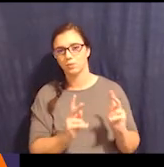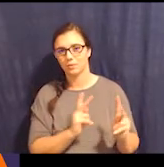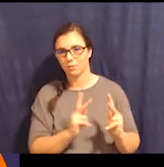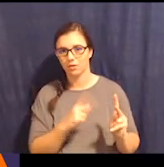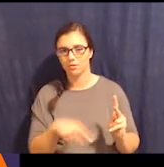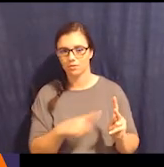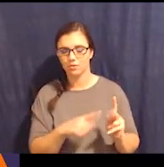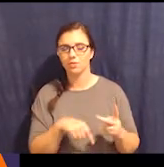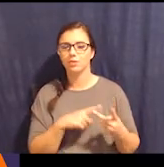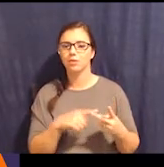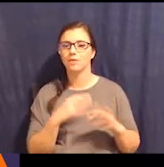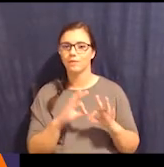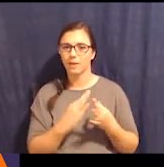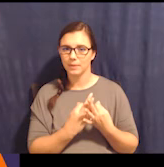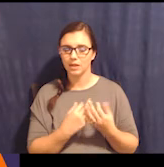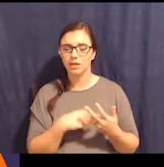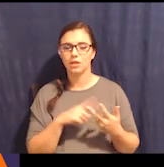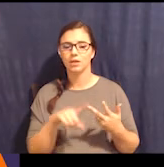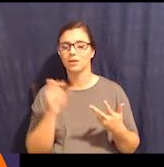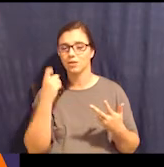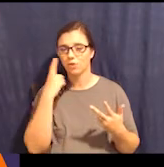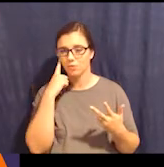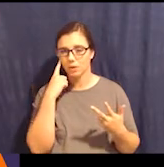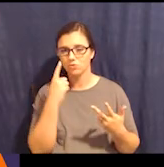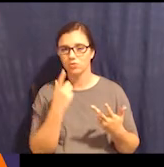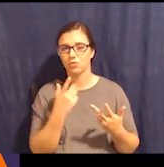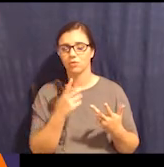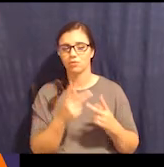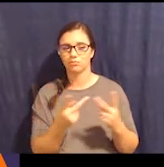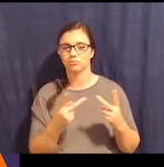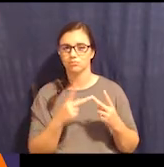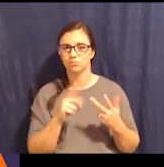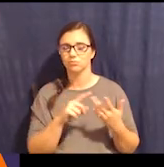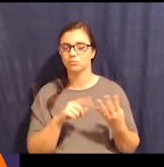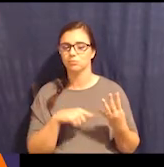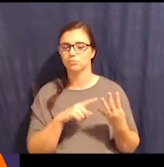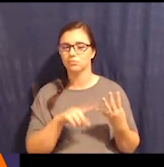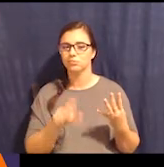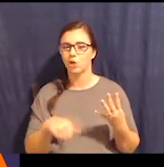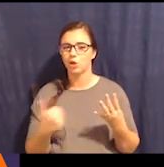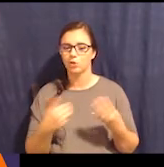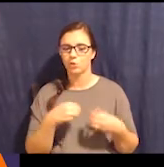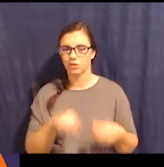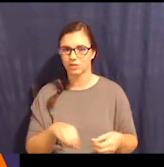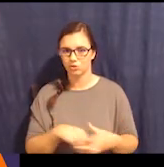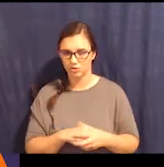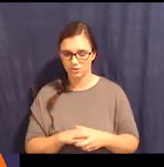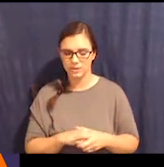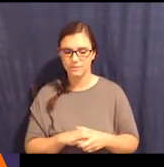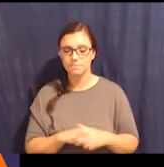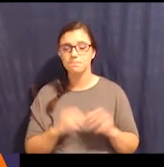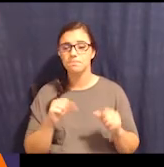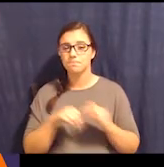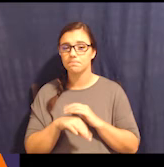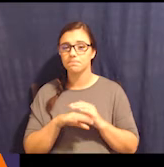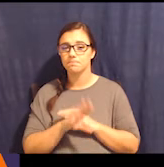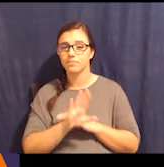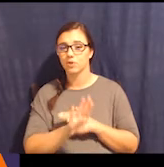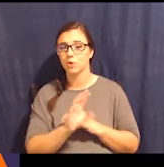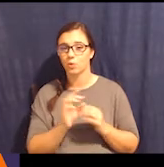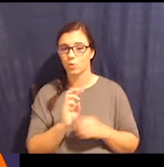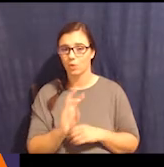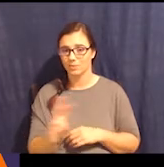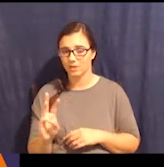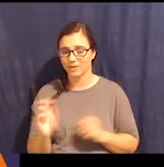entities, and other organizations. And you can access their website and all the resources that their organization has to